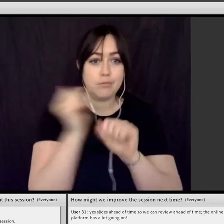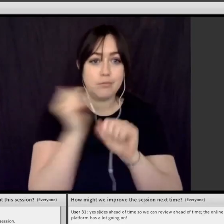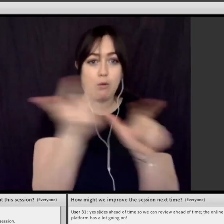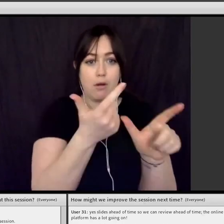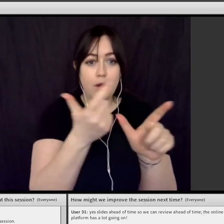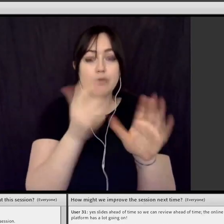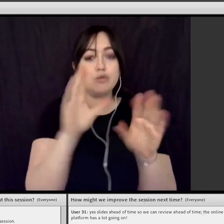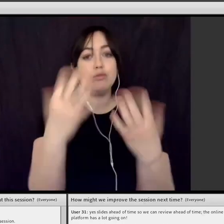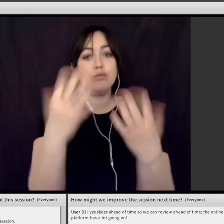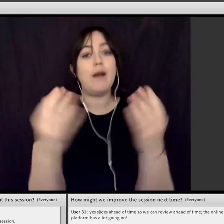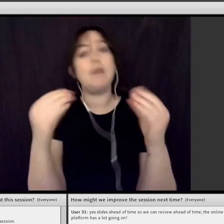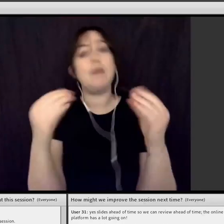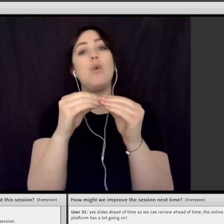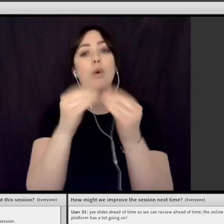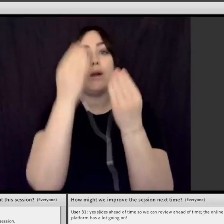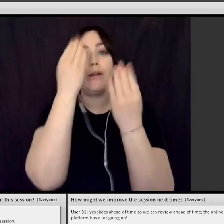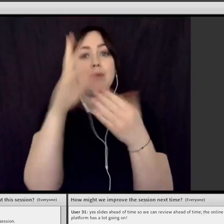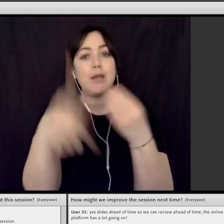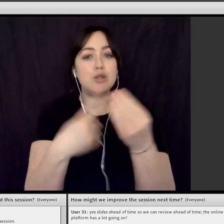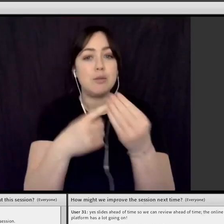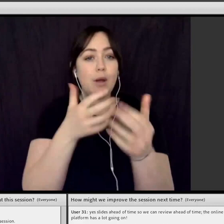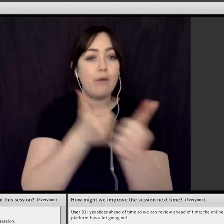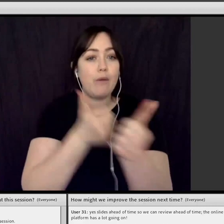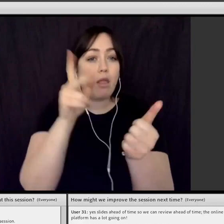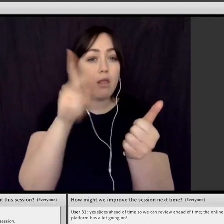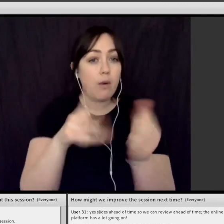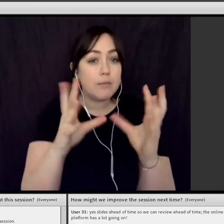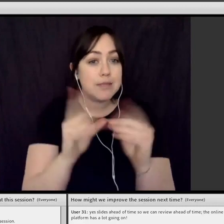and any asks that we have